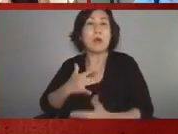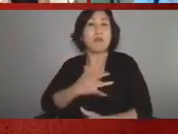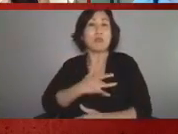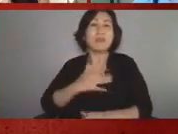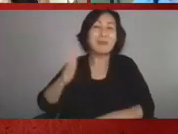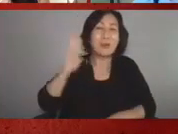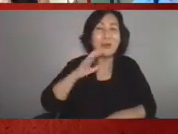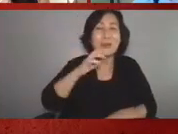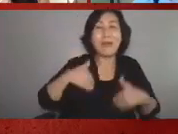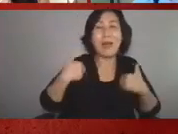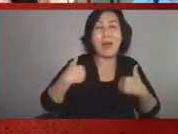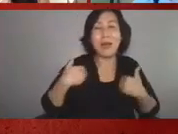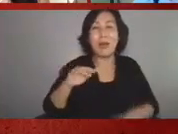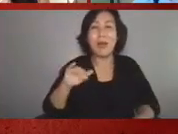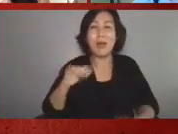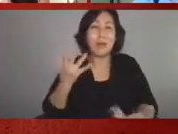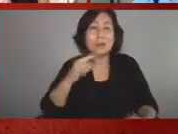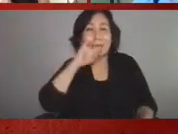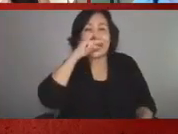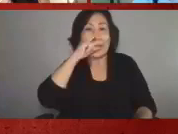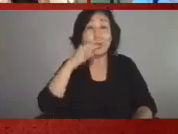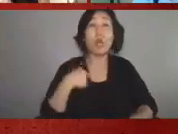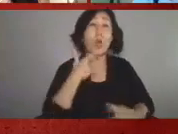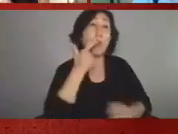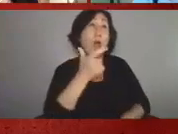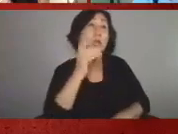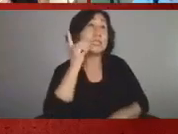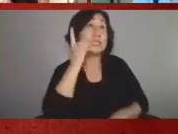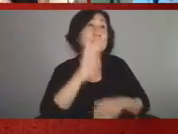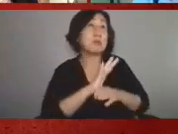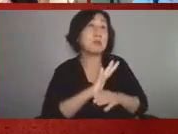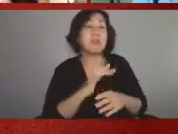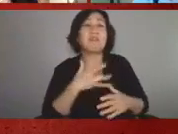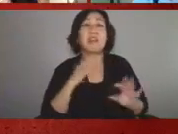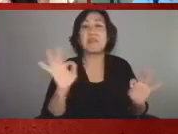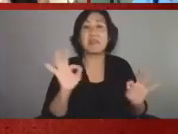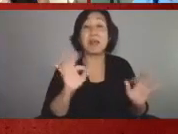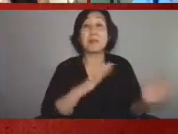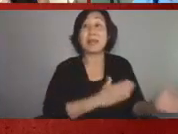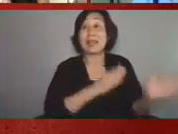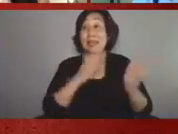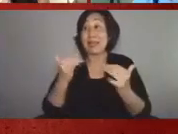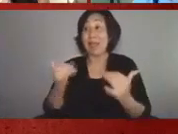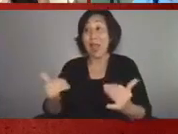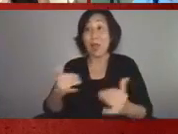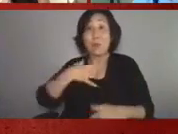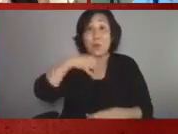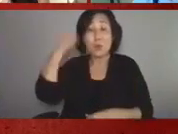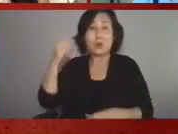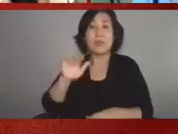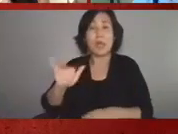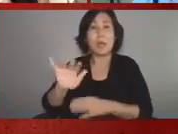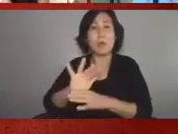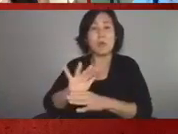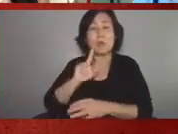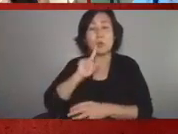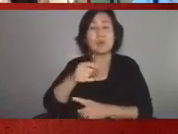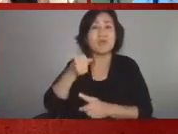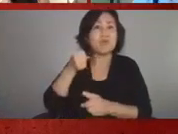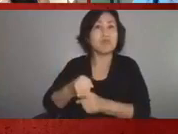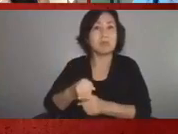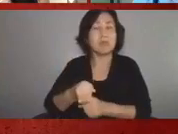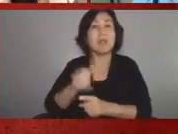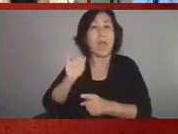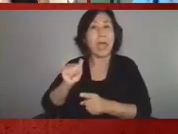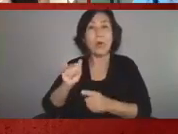kid, and I was like, oh, I'm gonna go watch a Disney movie. And, but now it's just like, okay, that movie did something. It was a